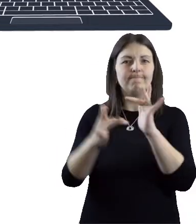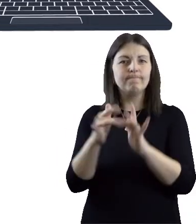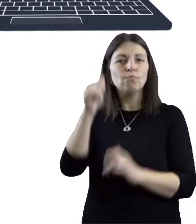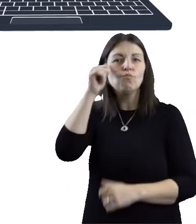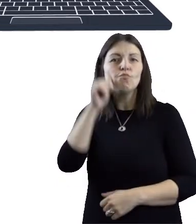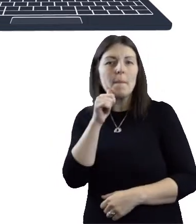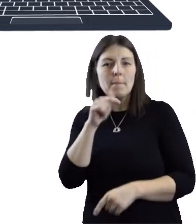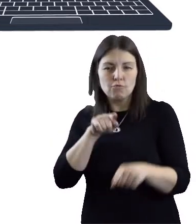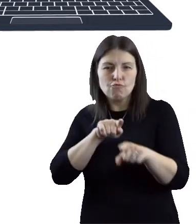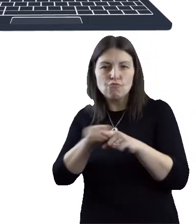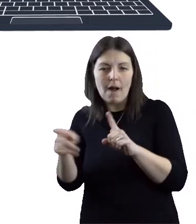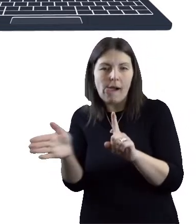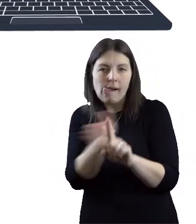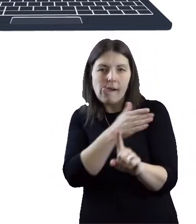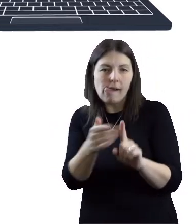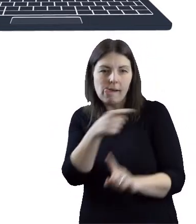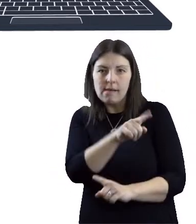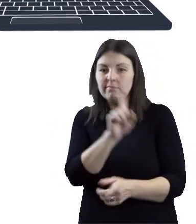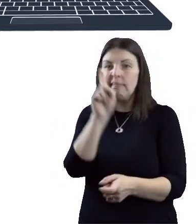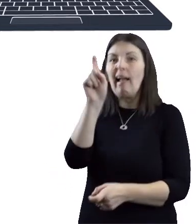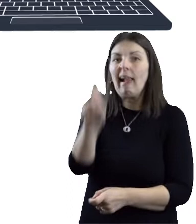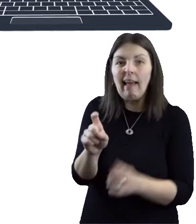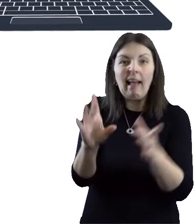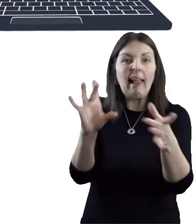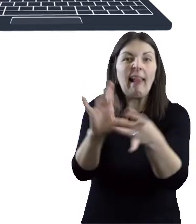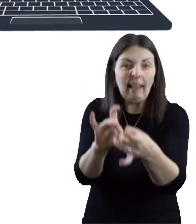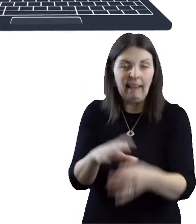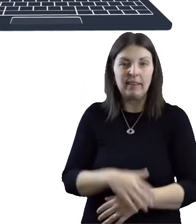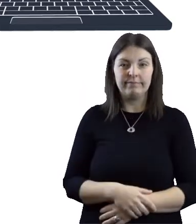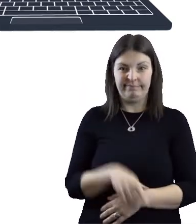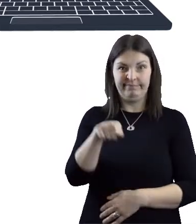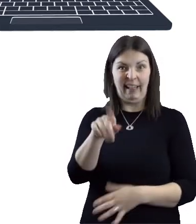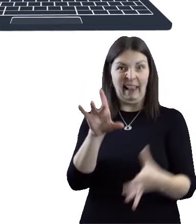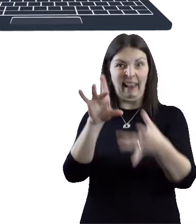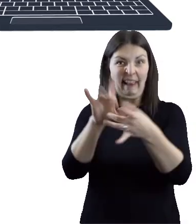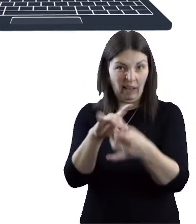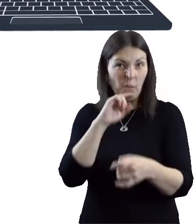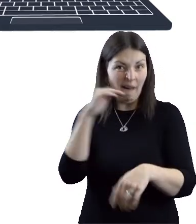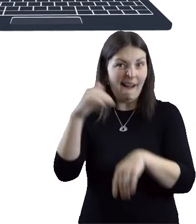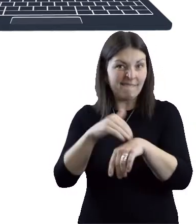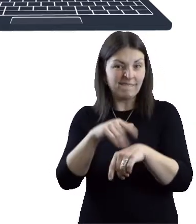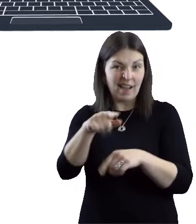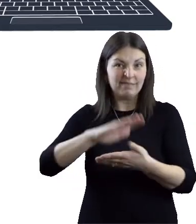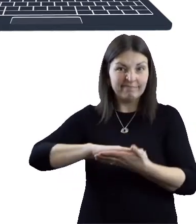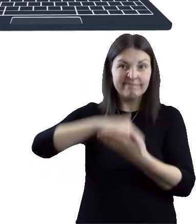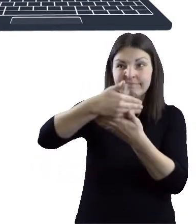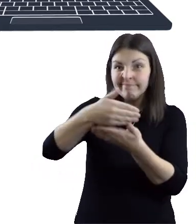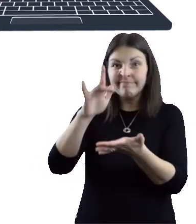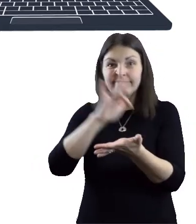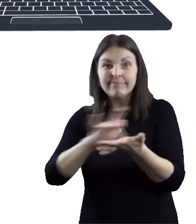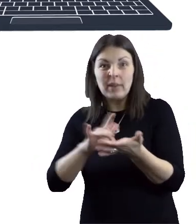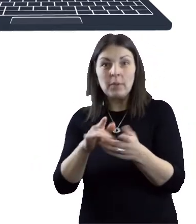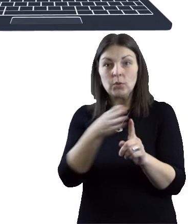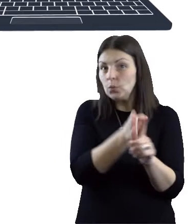link. This link may infect your device with malicious software or send you to a fake website to take your private or